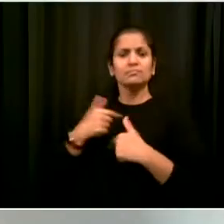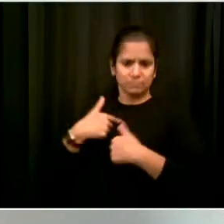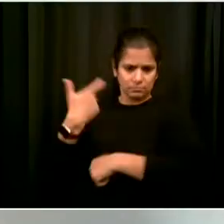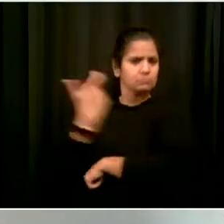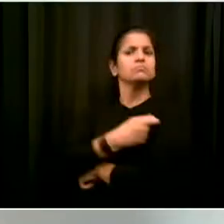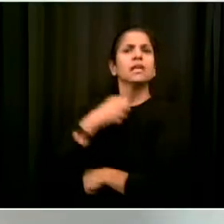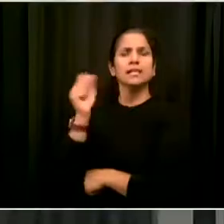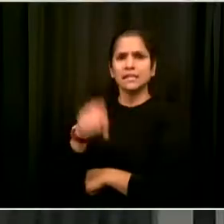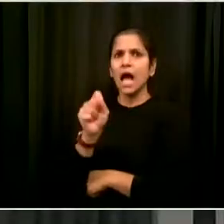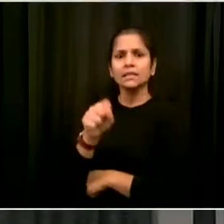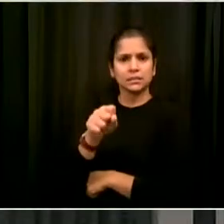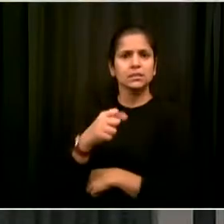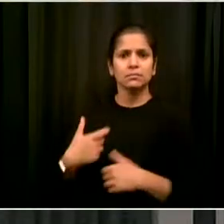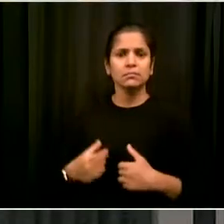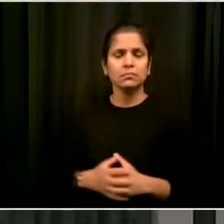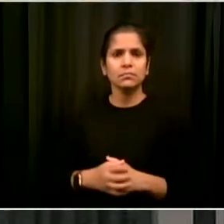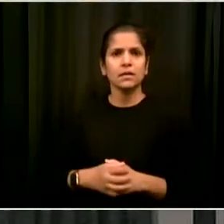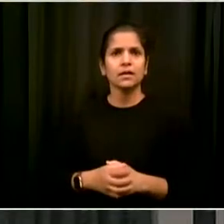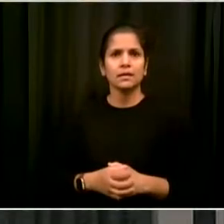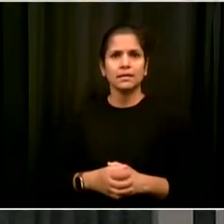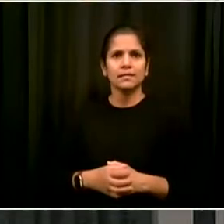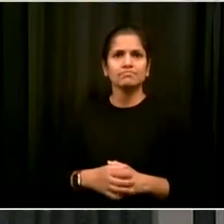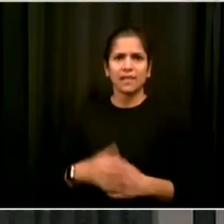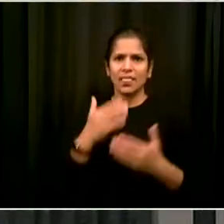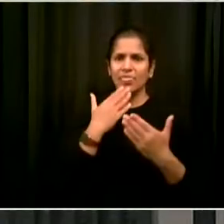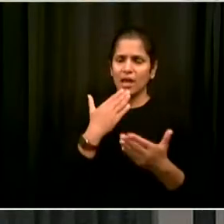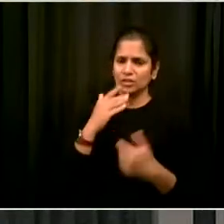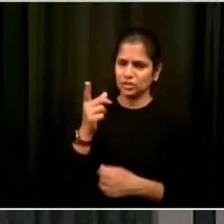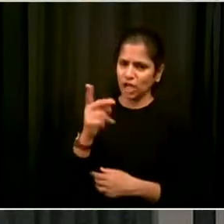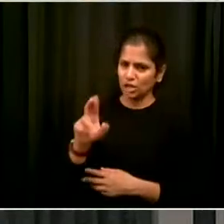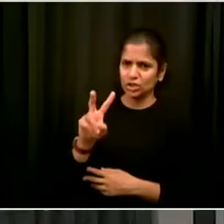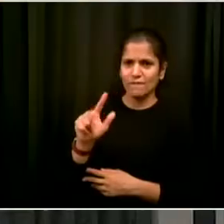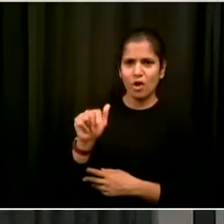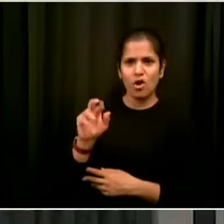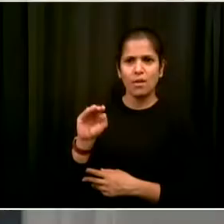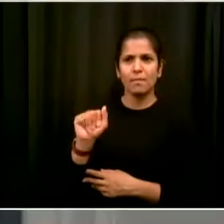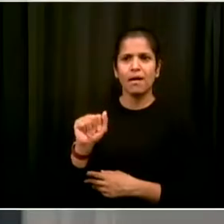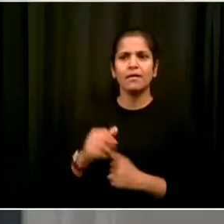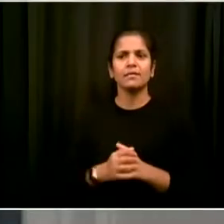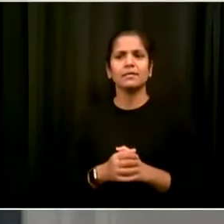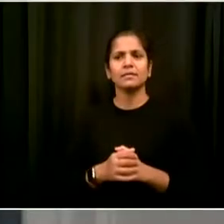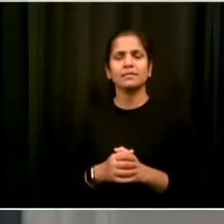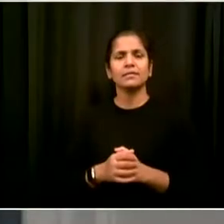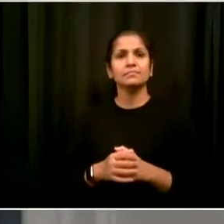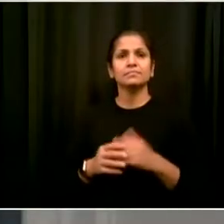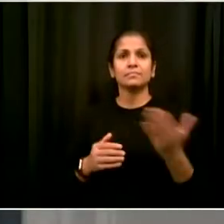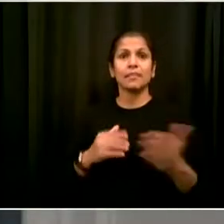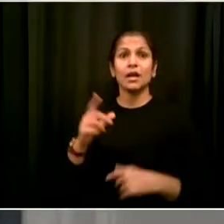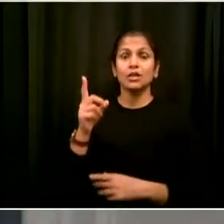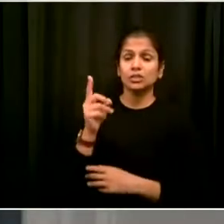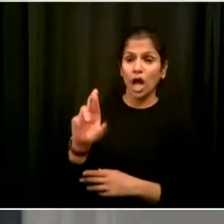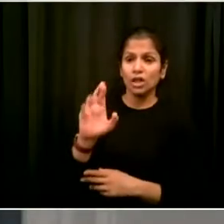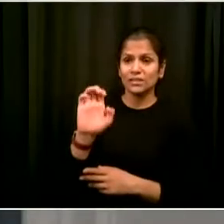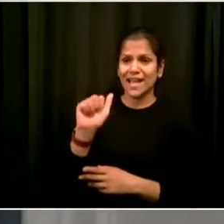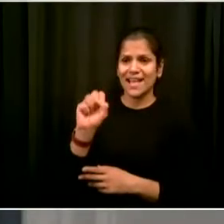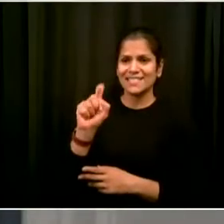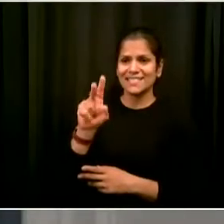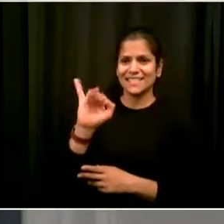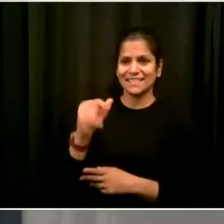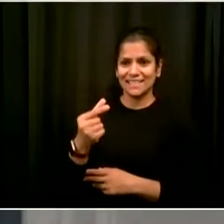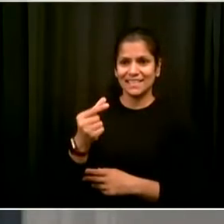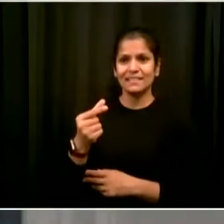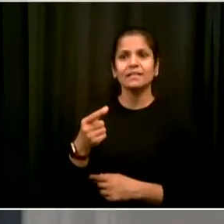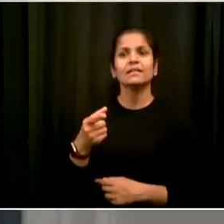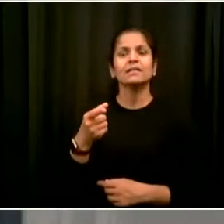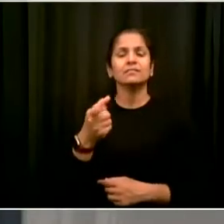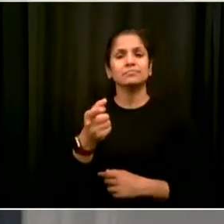now. Thank you so much. Dr. Easterling. Yes, and I think to address misinformation, we're certainly going to